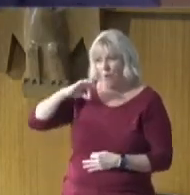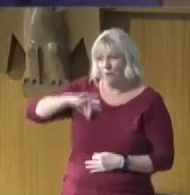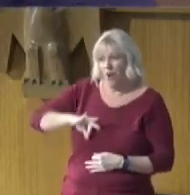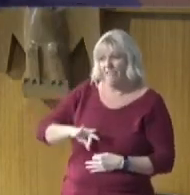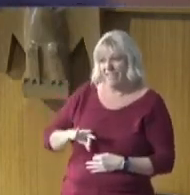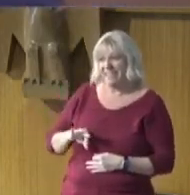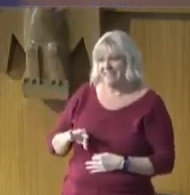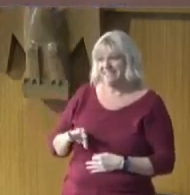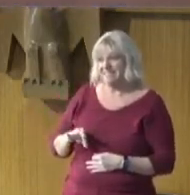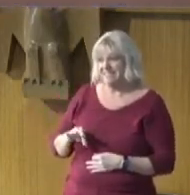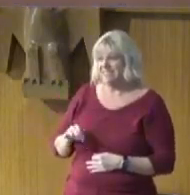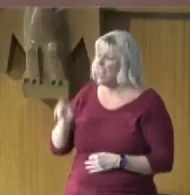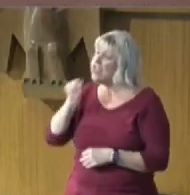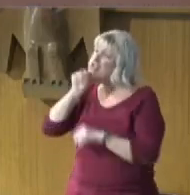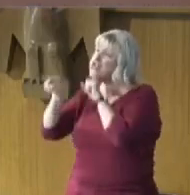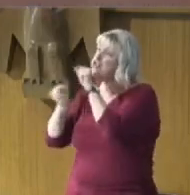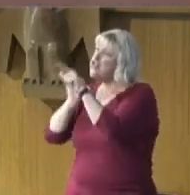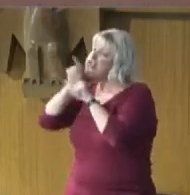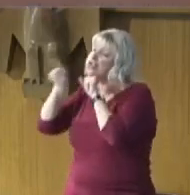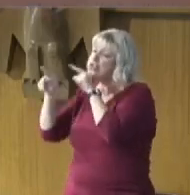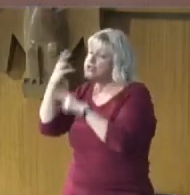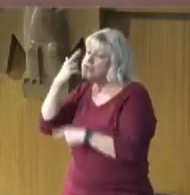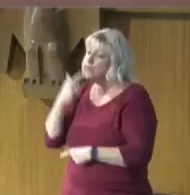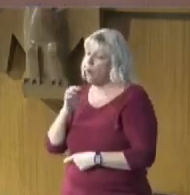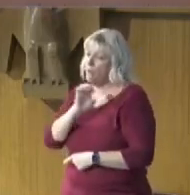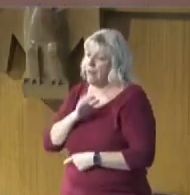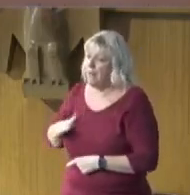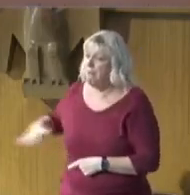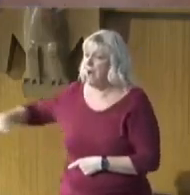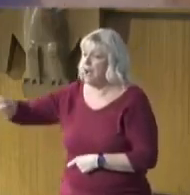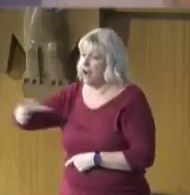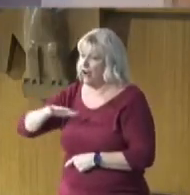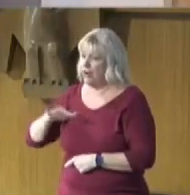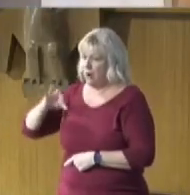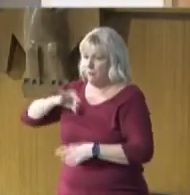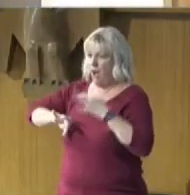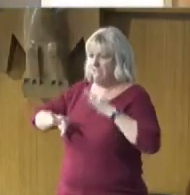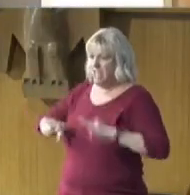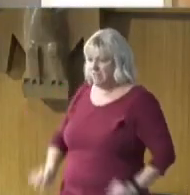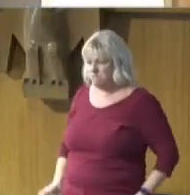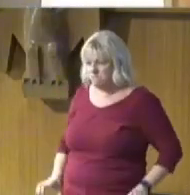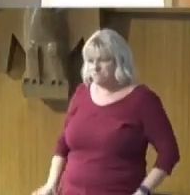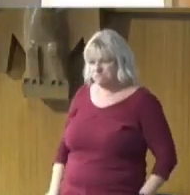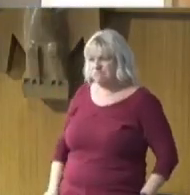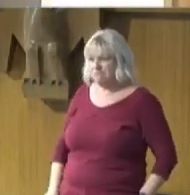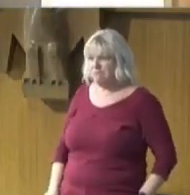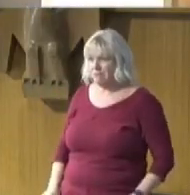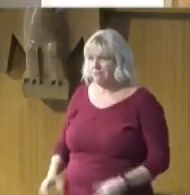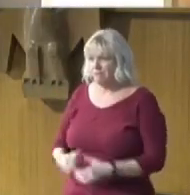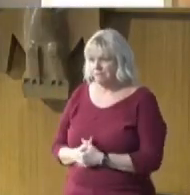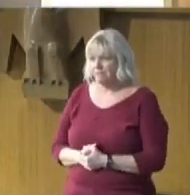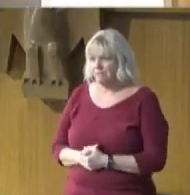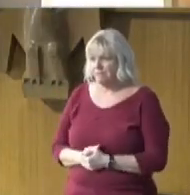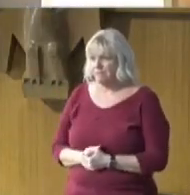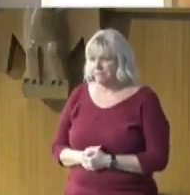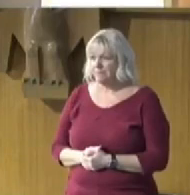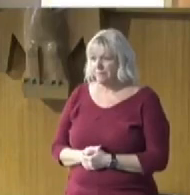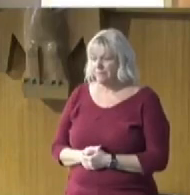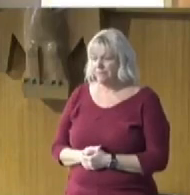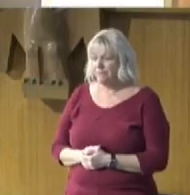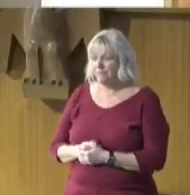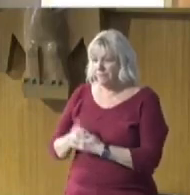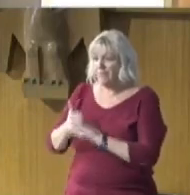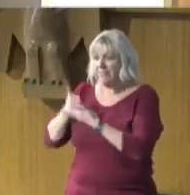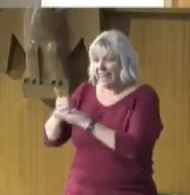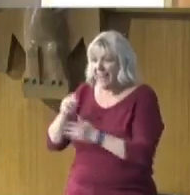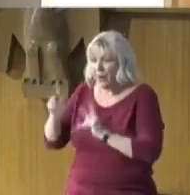they would profit off the backs of the people they loved and line their own pockets while being an agent for the people that oppressed them.